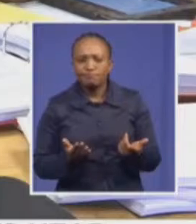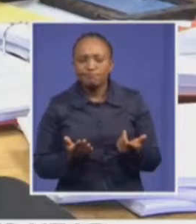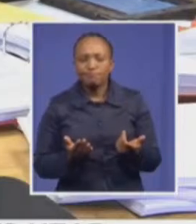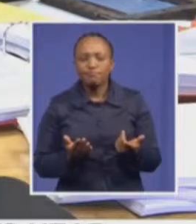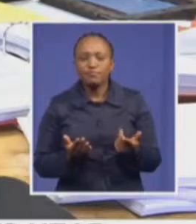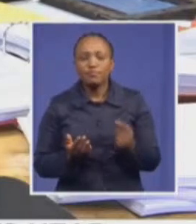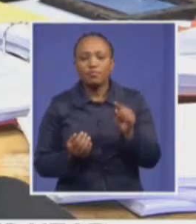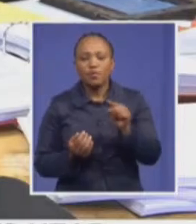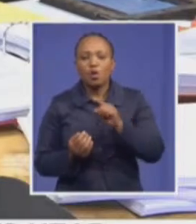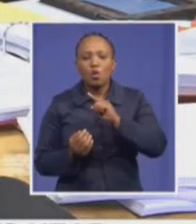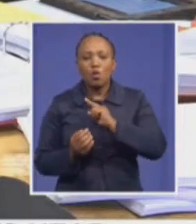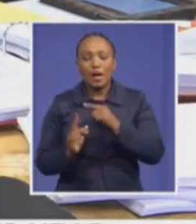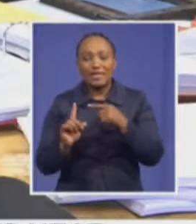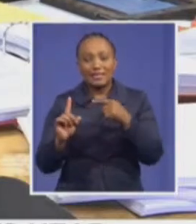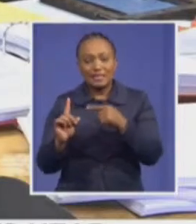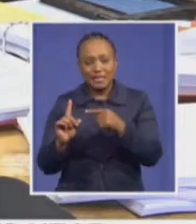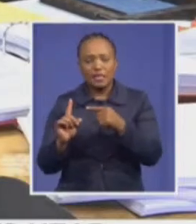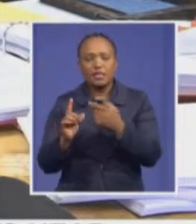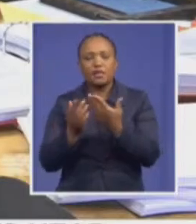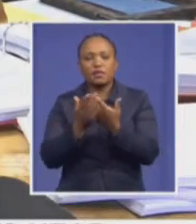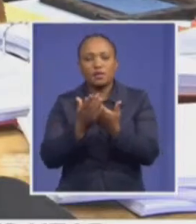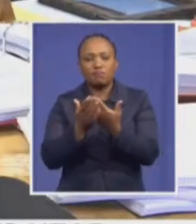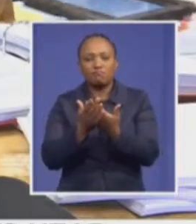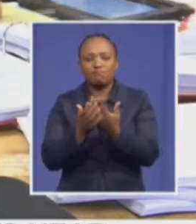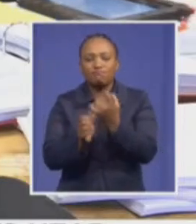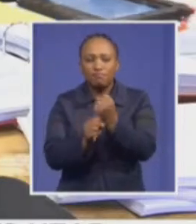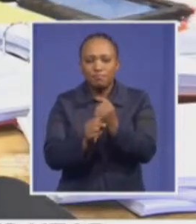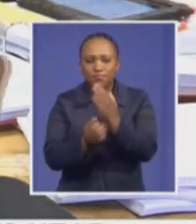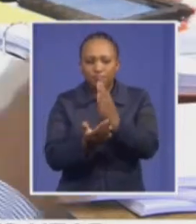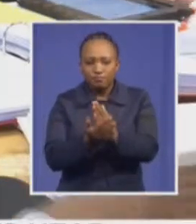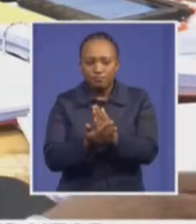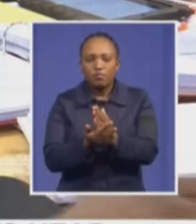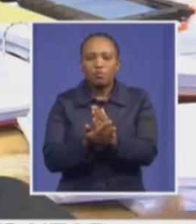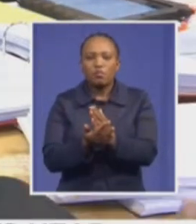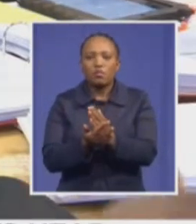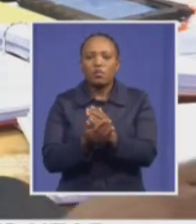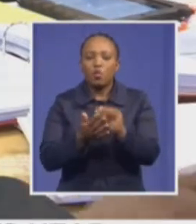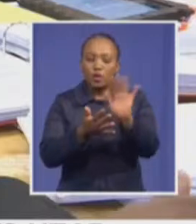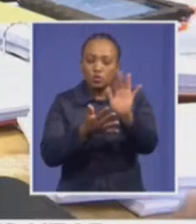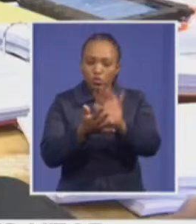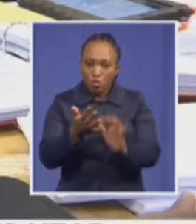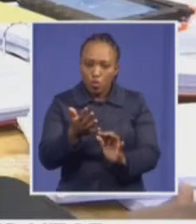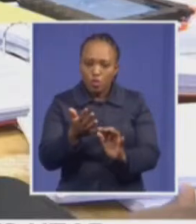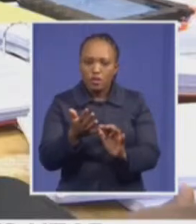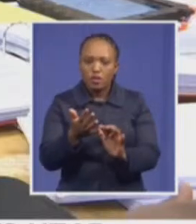that the story allegedly intended to be played at